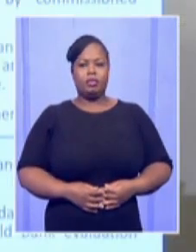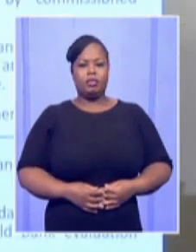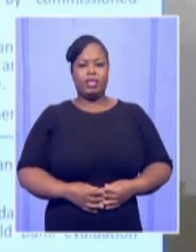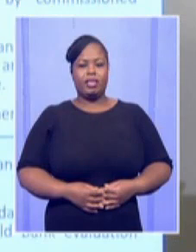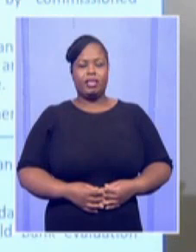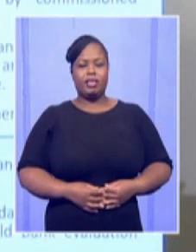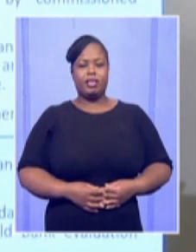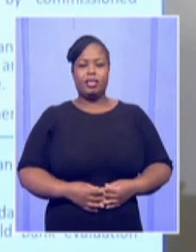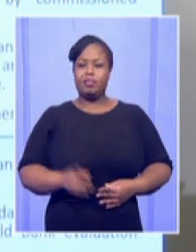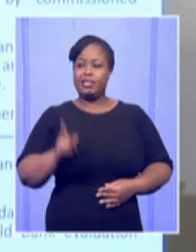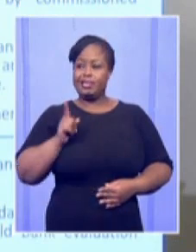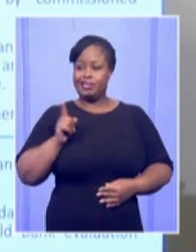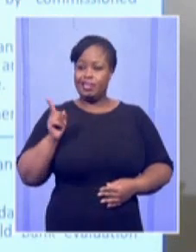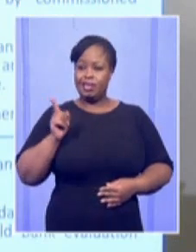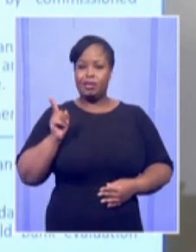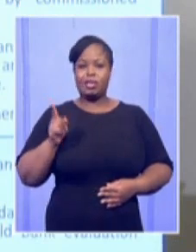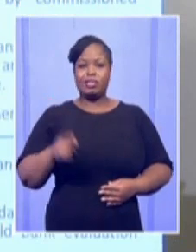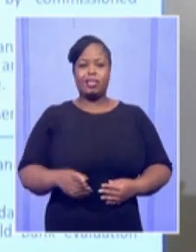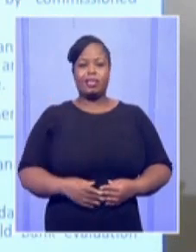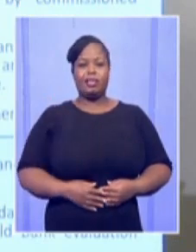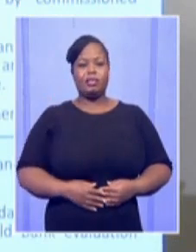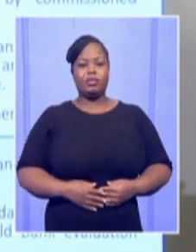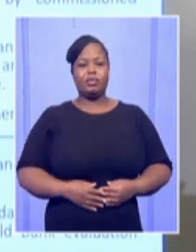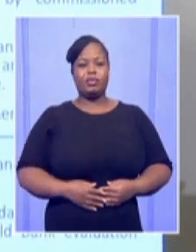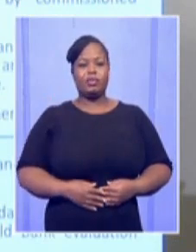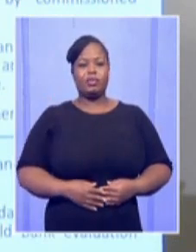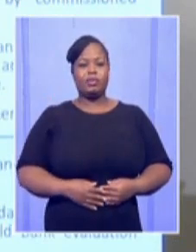Otherwise, just to recap on the methodology,